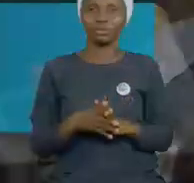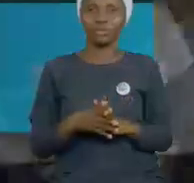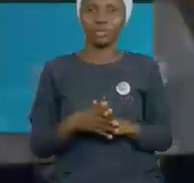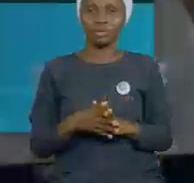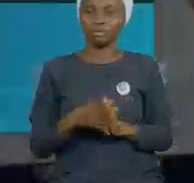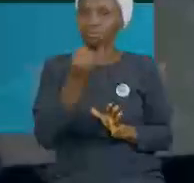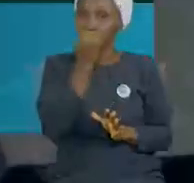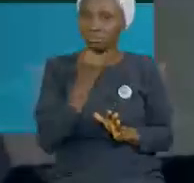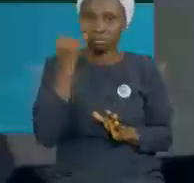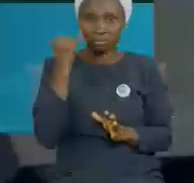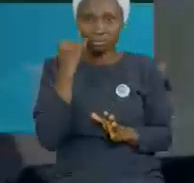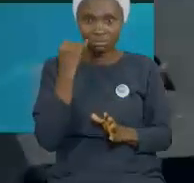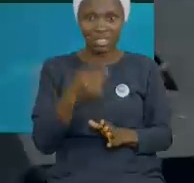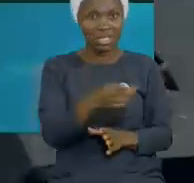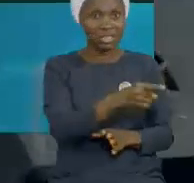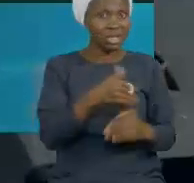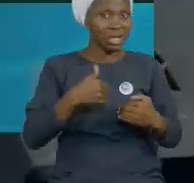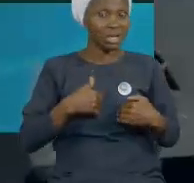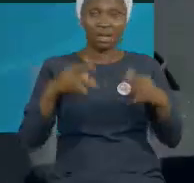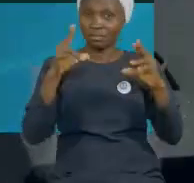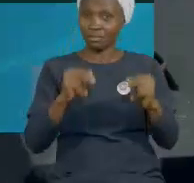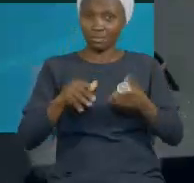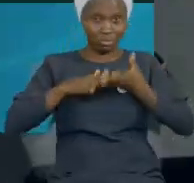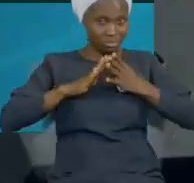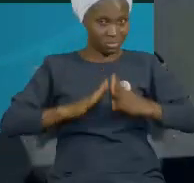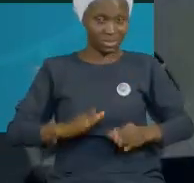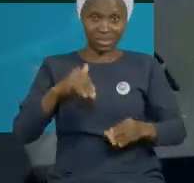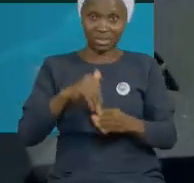Israel, they had no peace in Egypt.